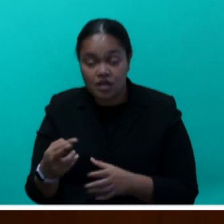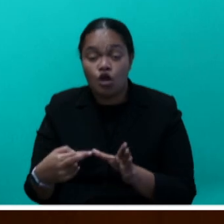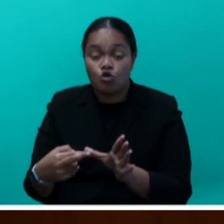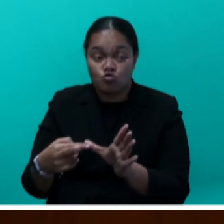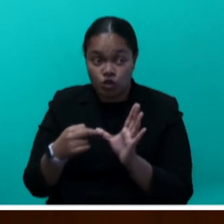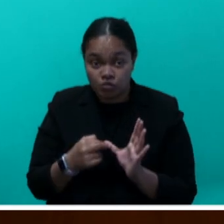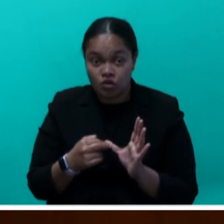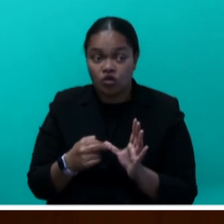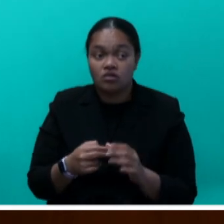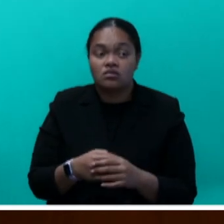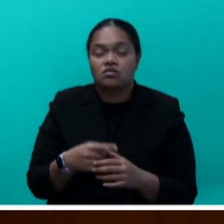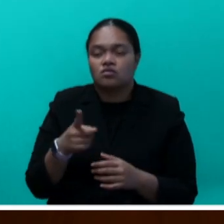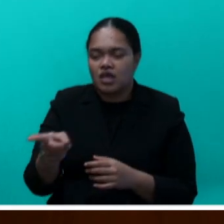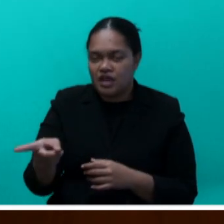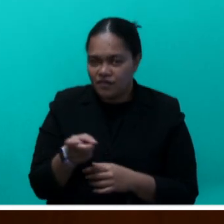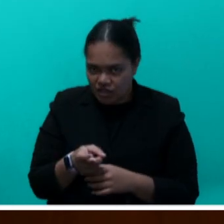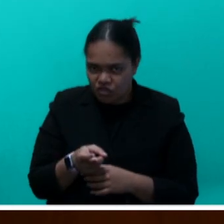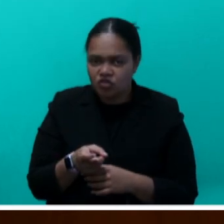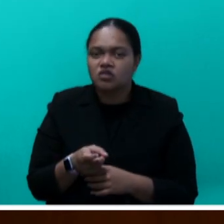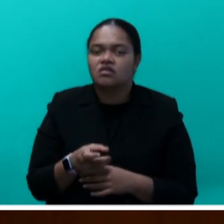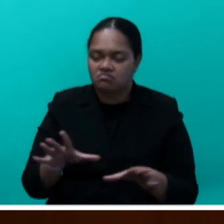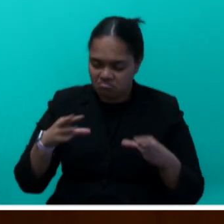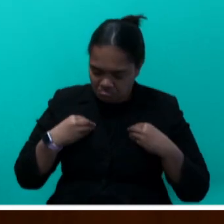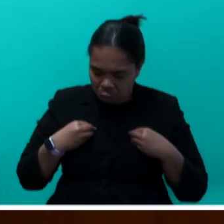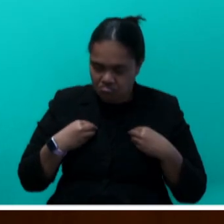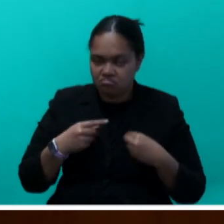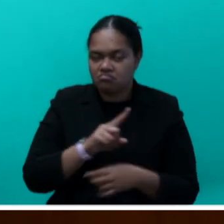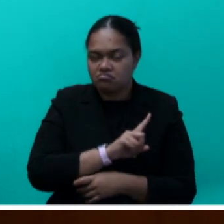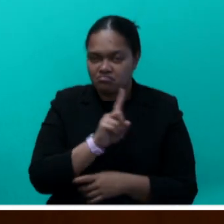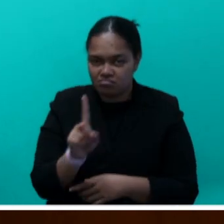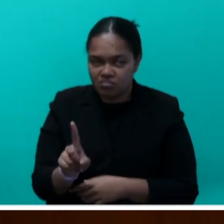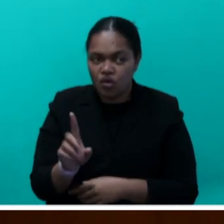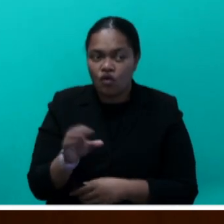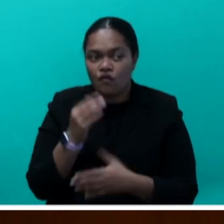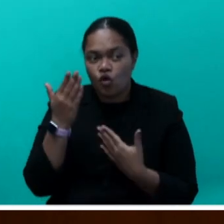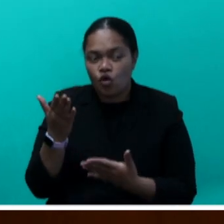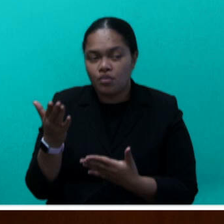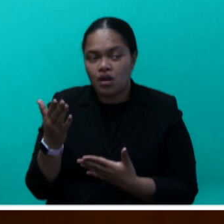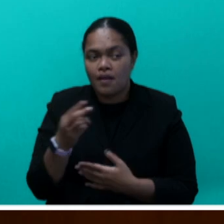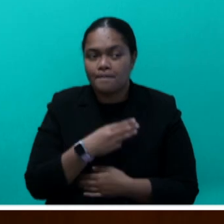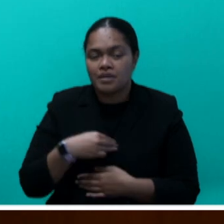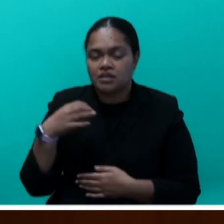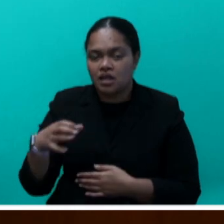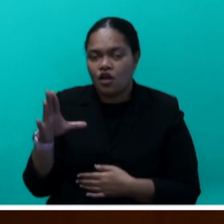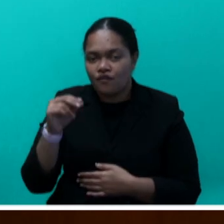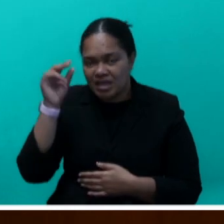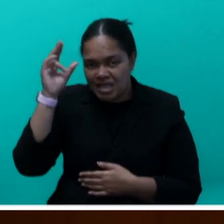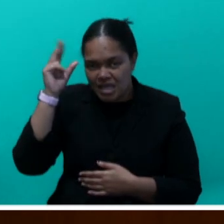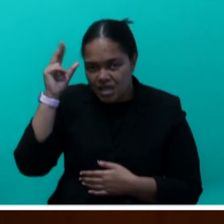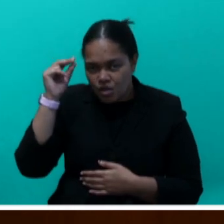responded favorably to the invitation of the Honorable Minister of Itoke Affairs